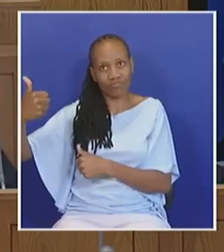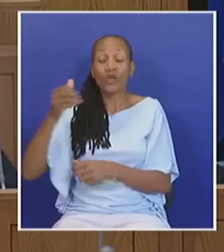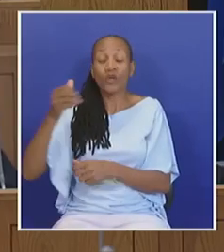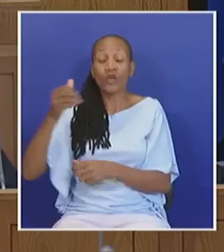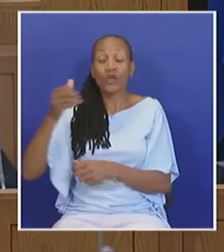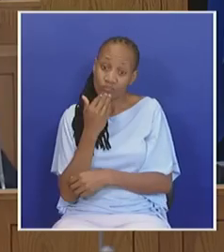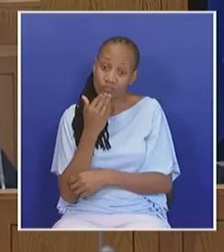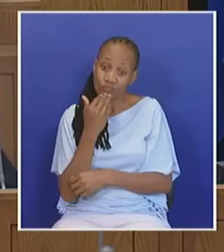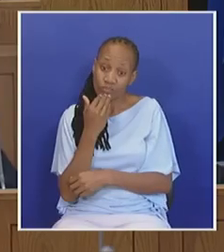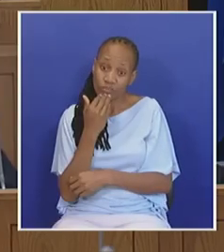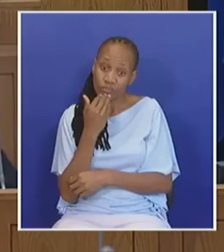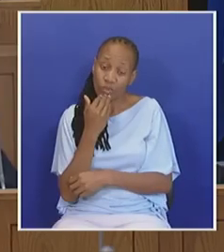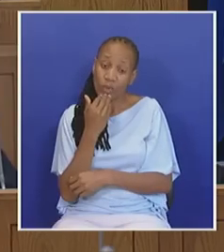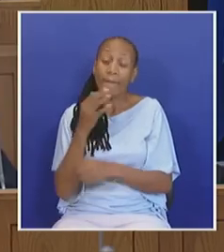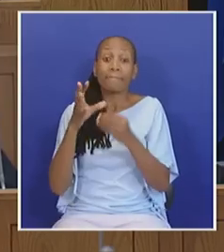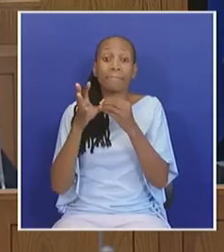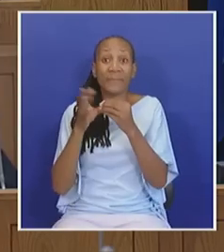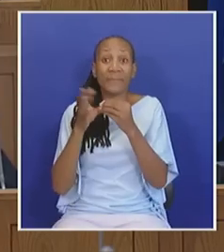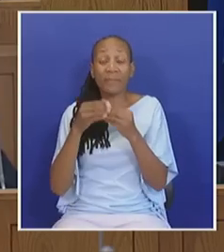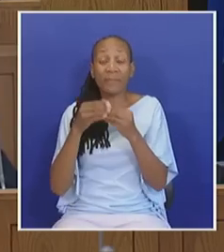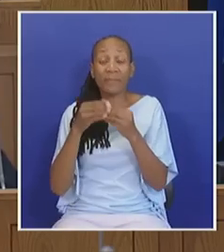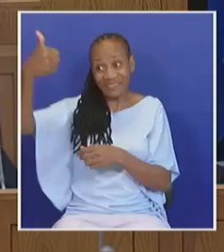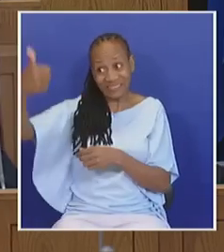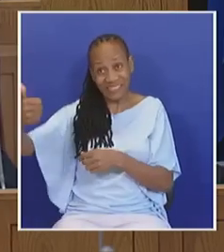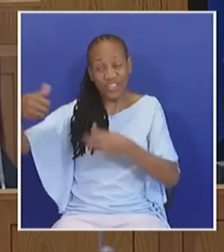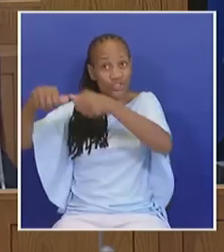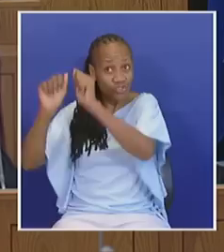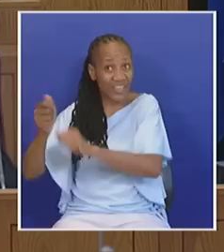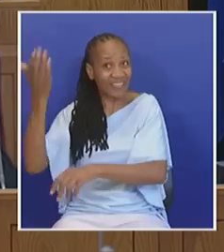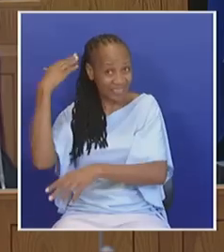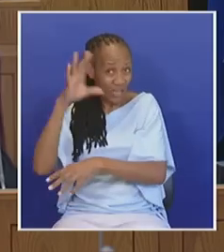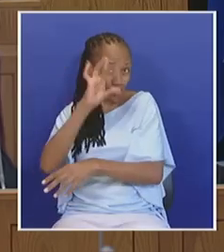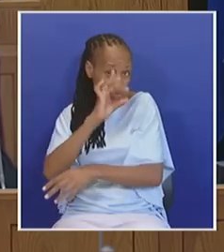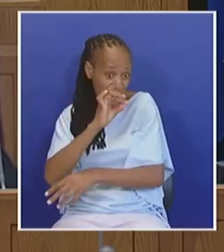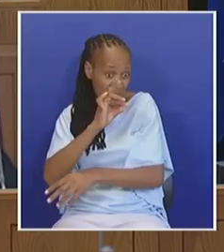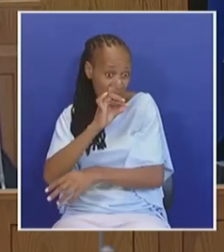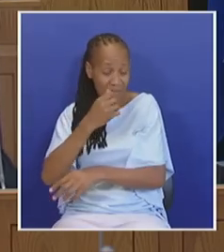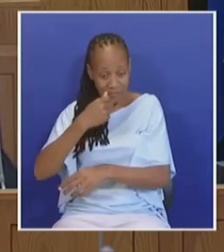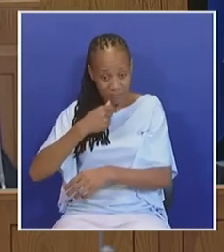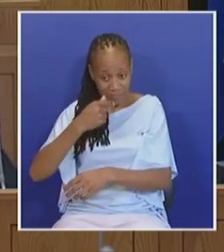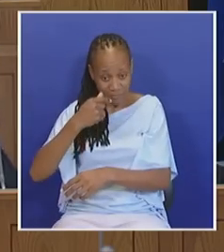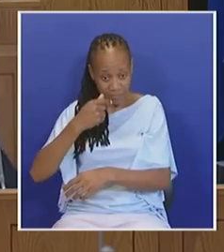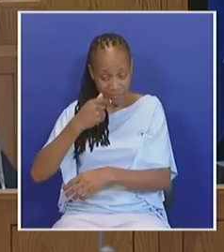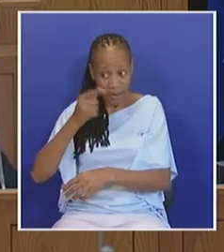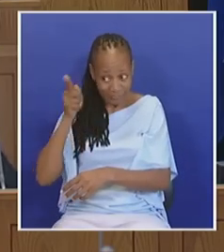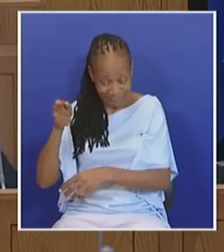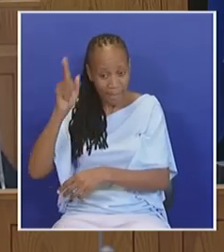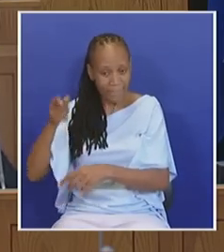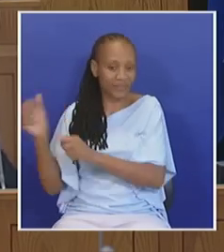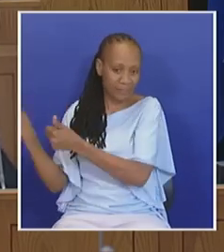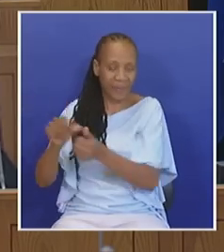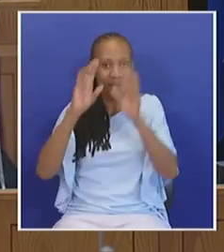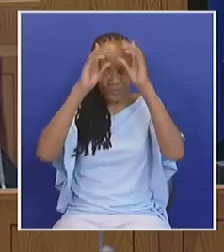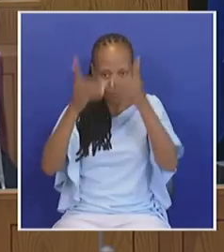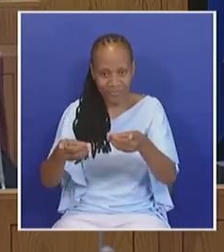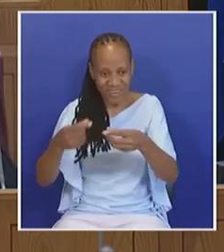on this chair on that day must come back and give a ruling. I have not been briefed. I do not have any ruling. But I can make sure